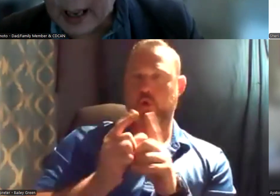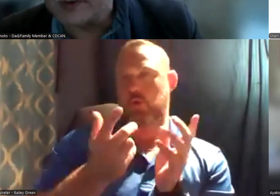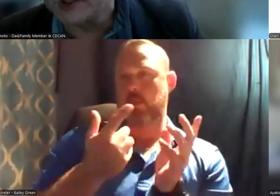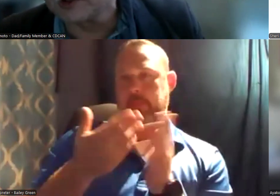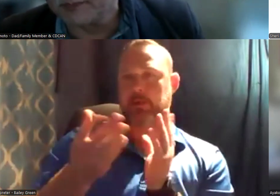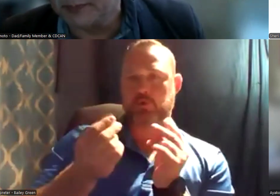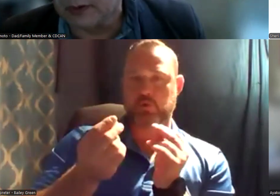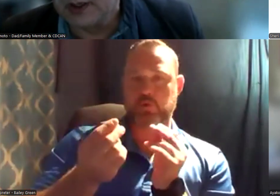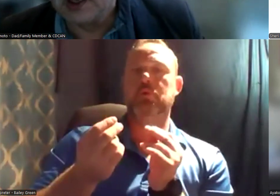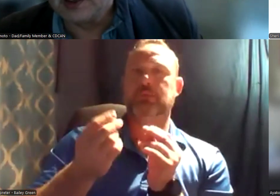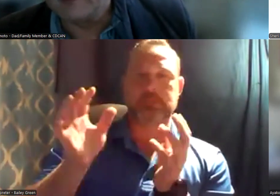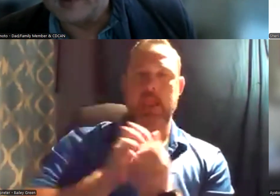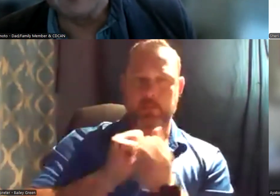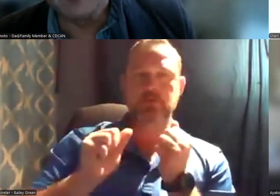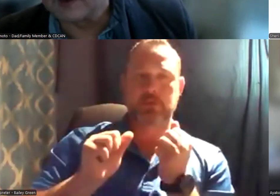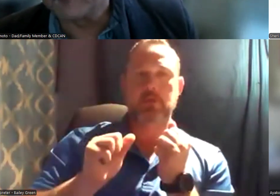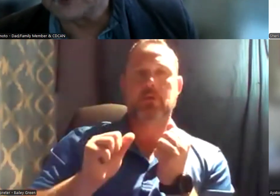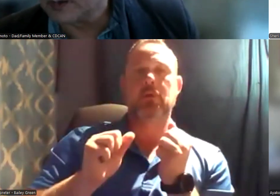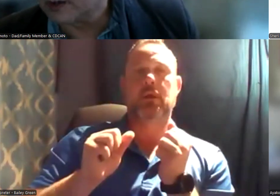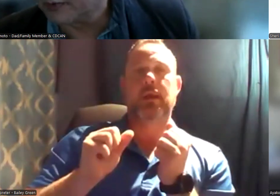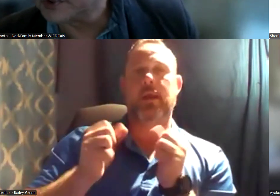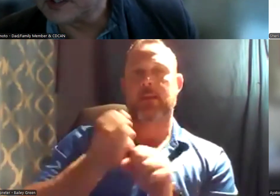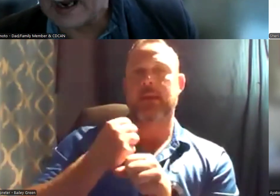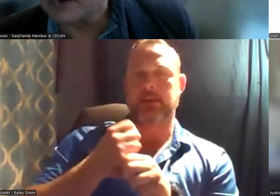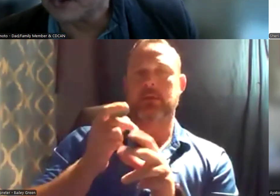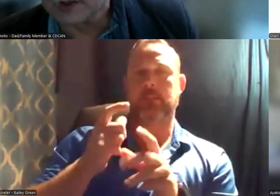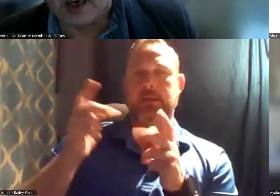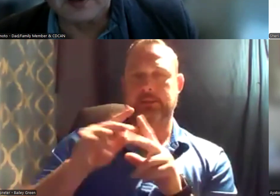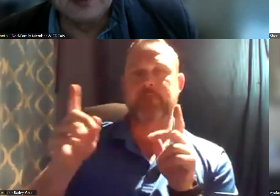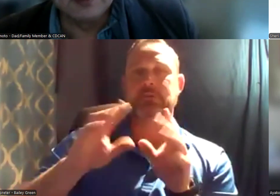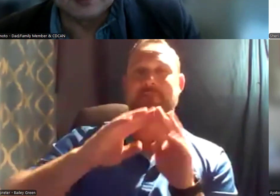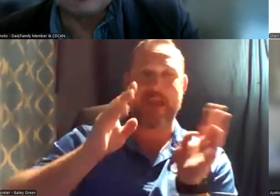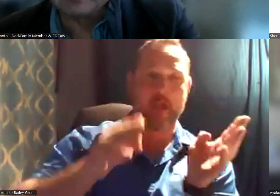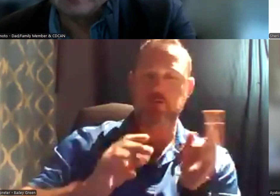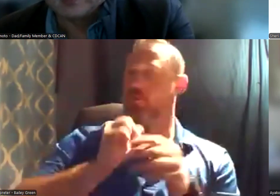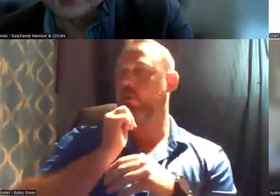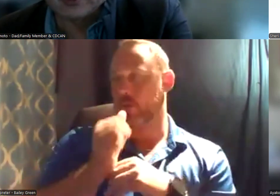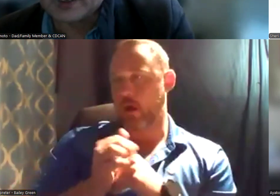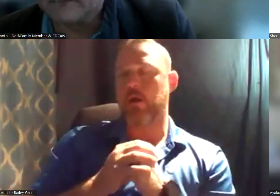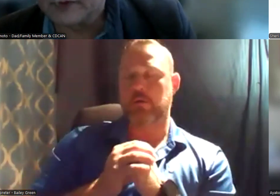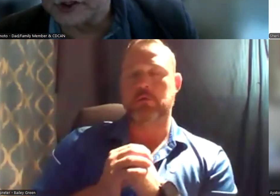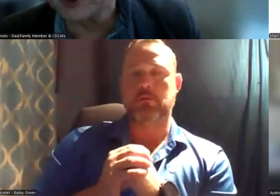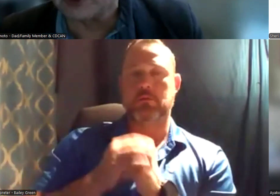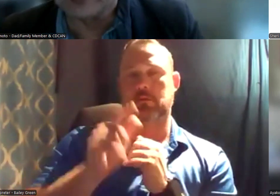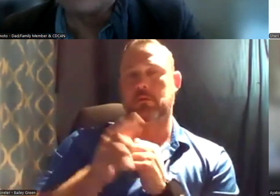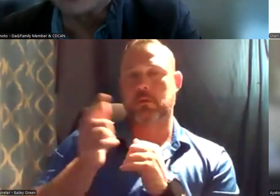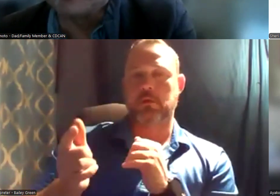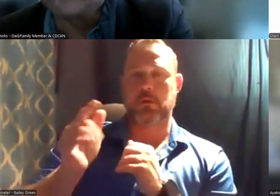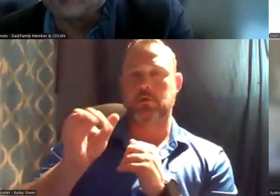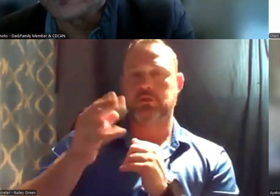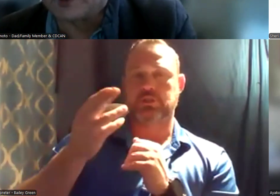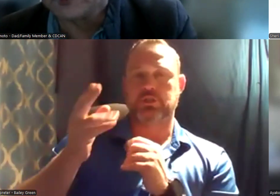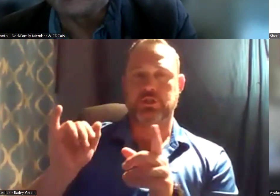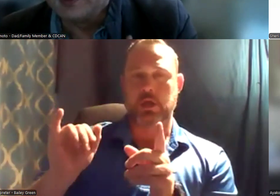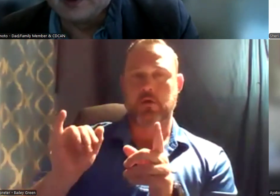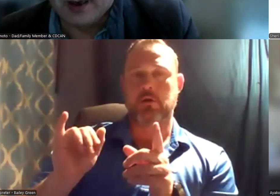is damaging to people and makes a big difference whether a person is housed or not. I'll turn it back over to you, Sherry, and I'm also mindful